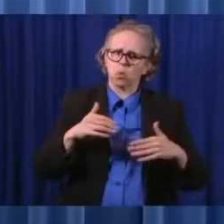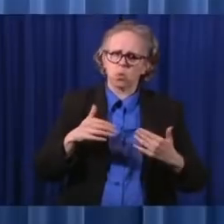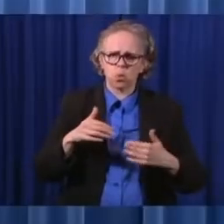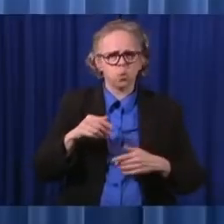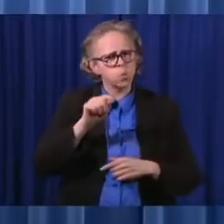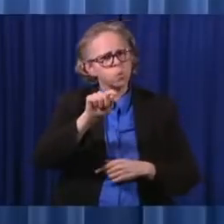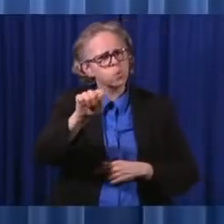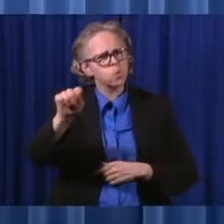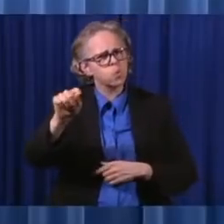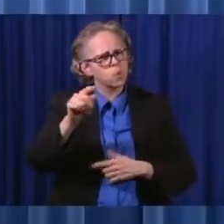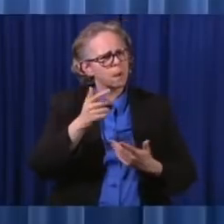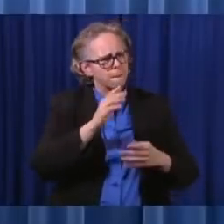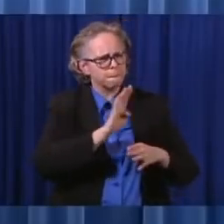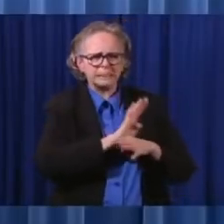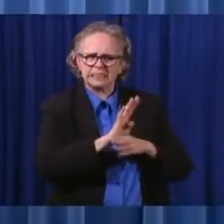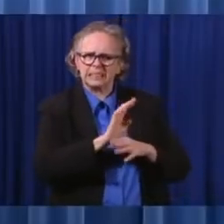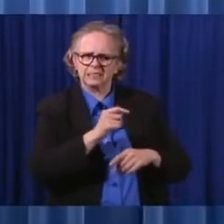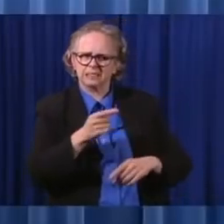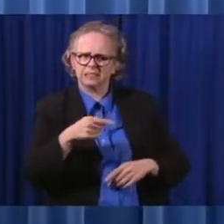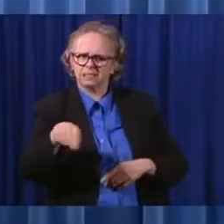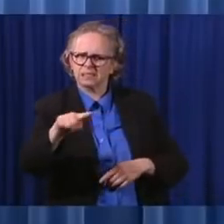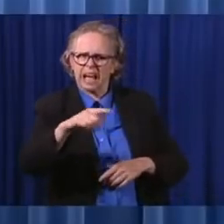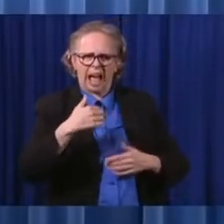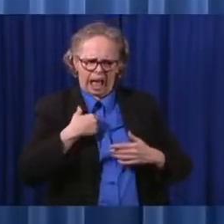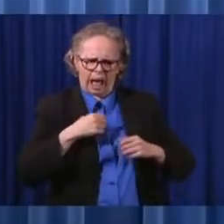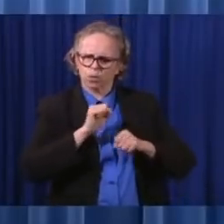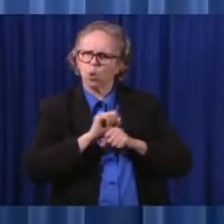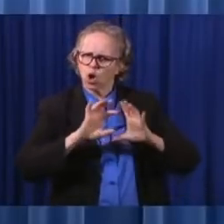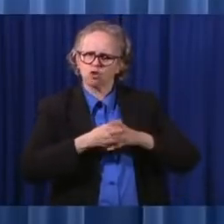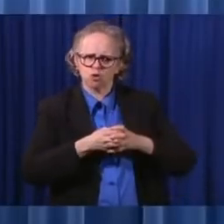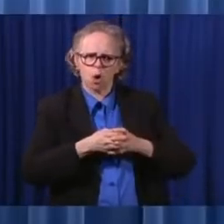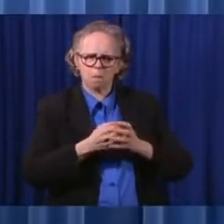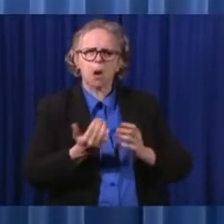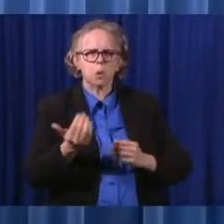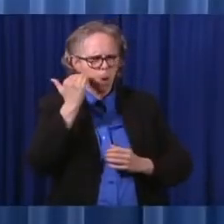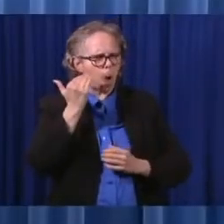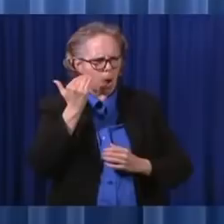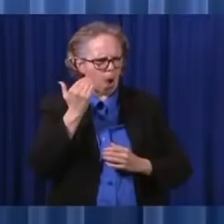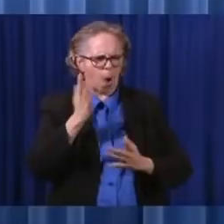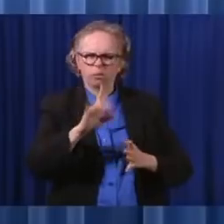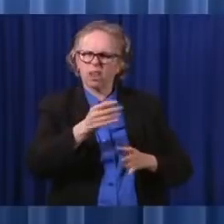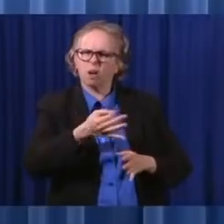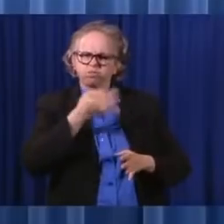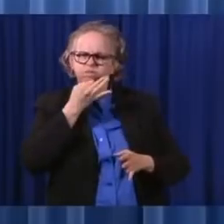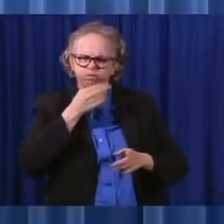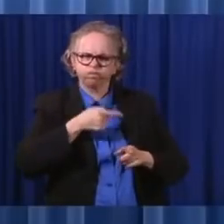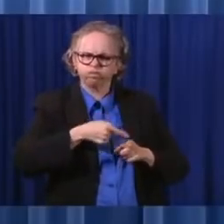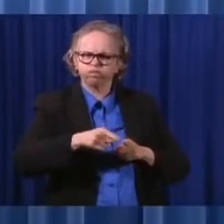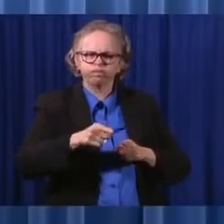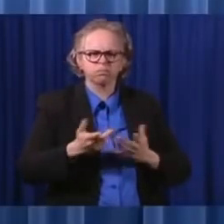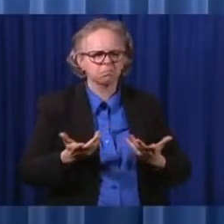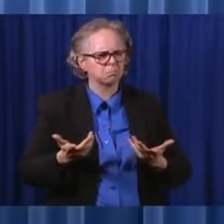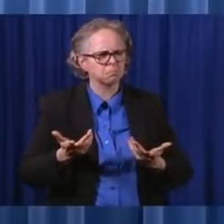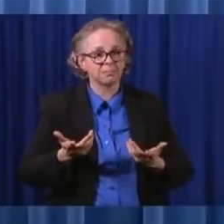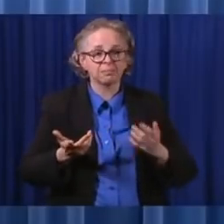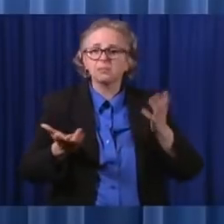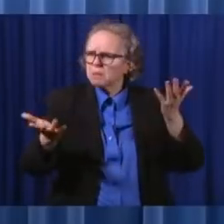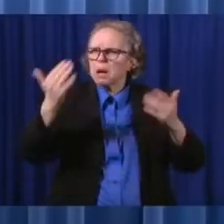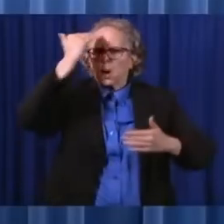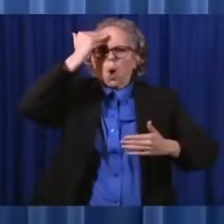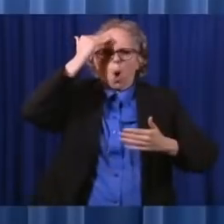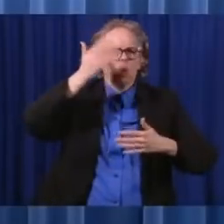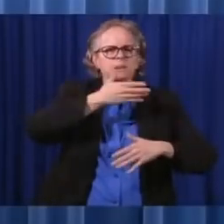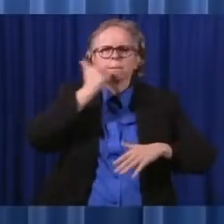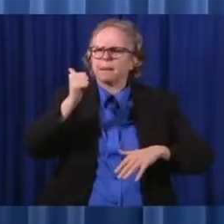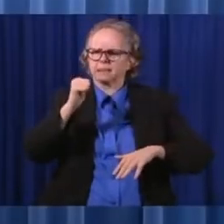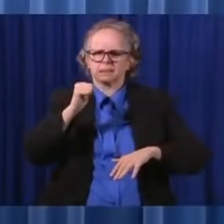groups made up of people in the industry, the profession, and health people, and they have come back with these best practices. In